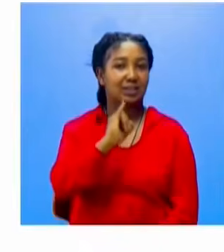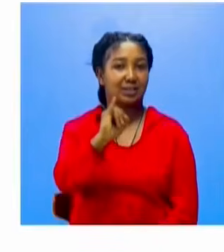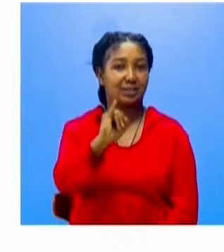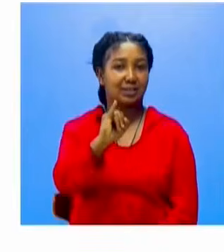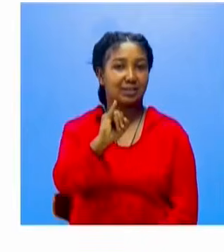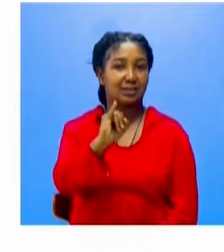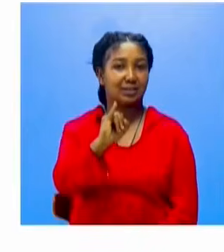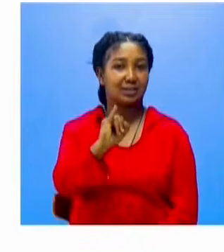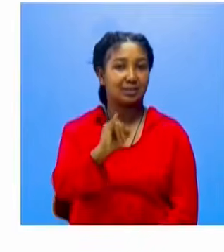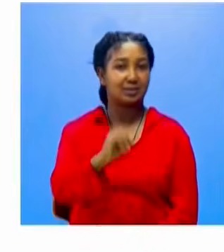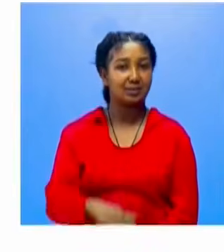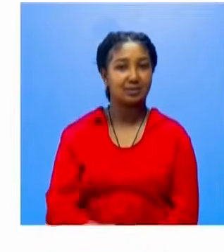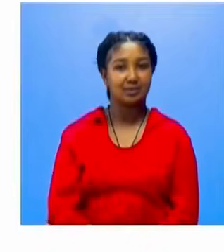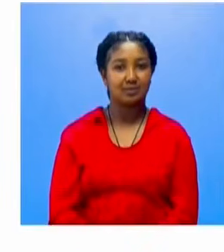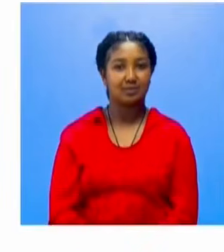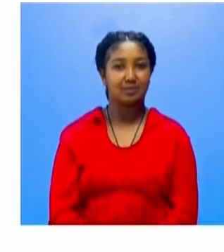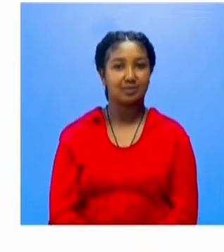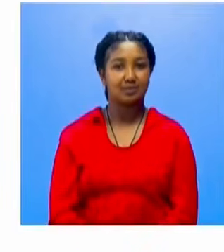called